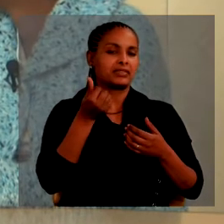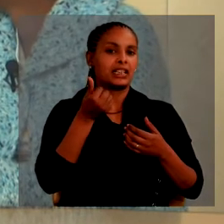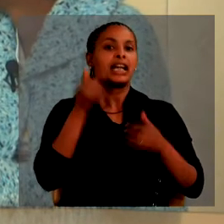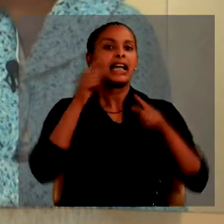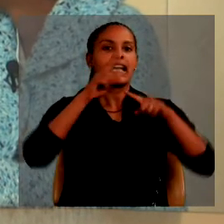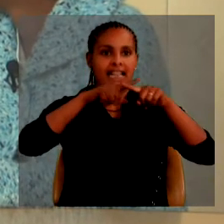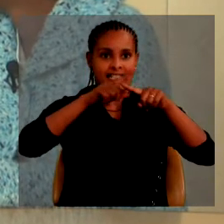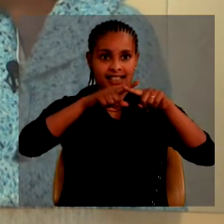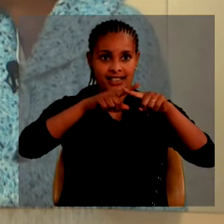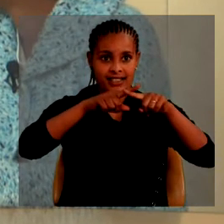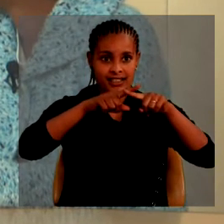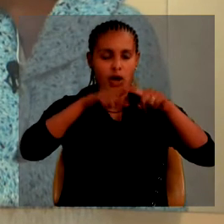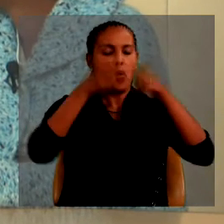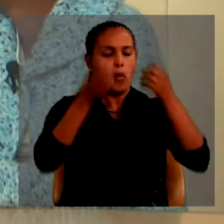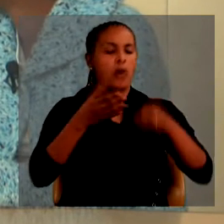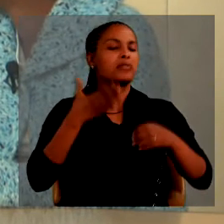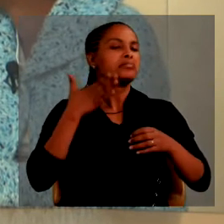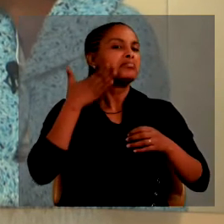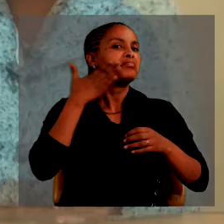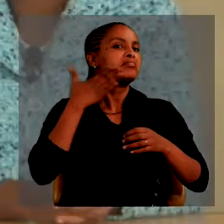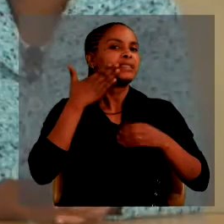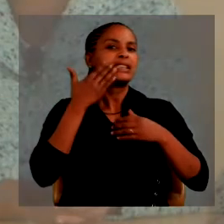Greeks, more lighter.